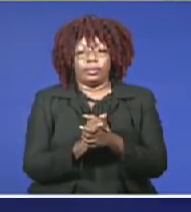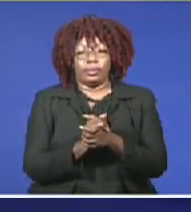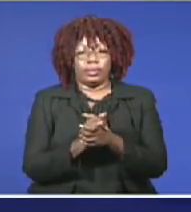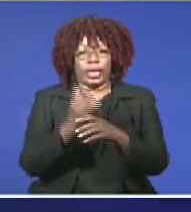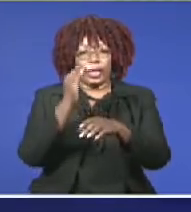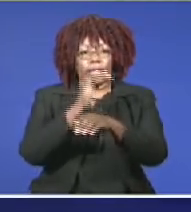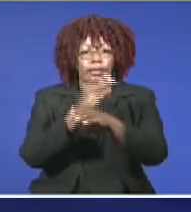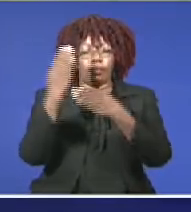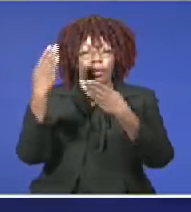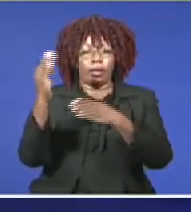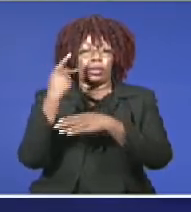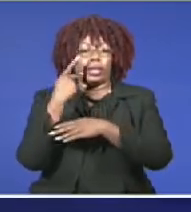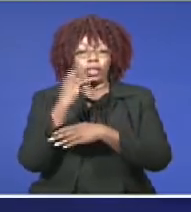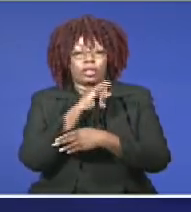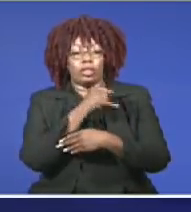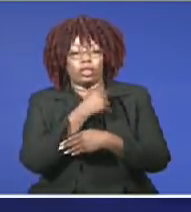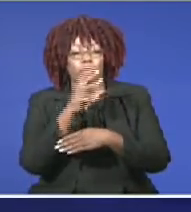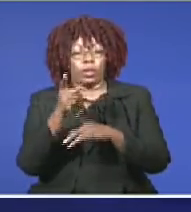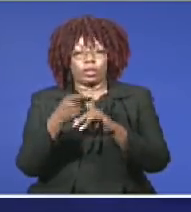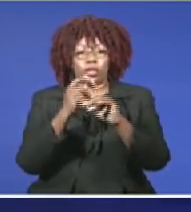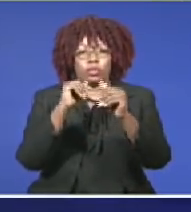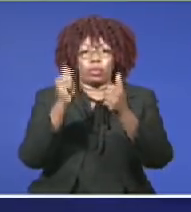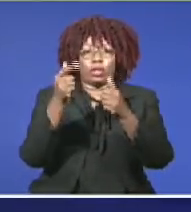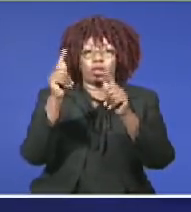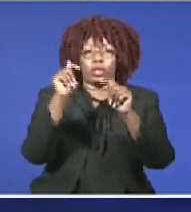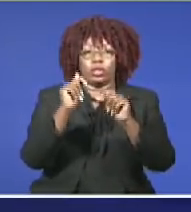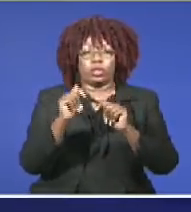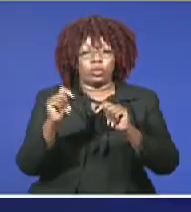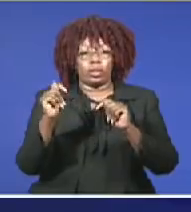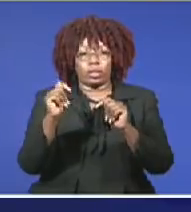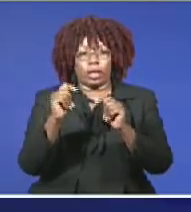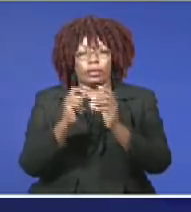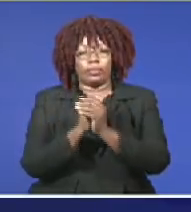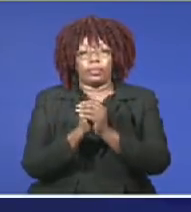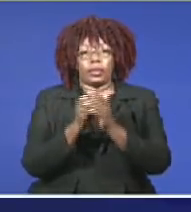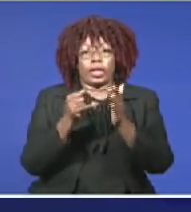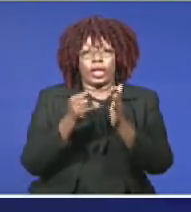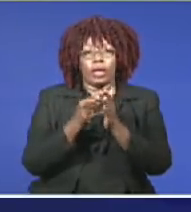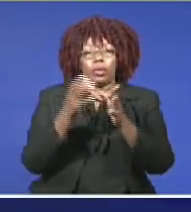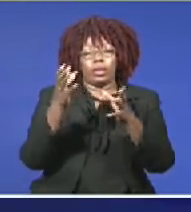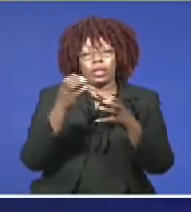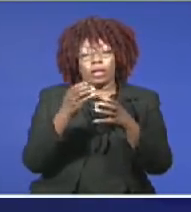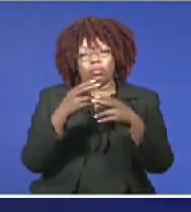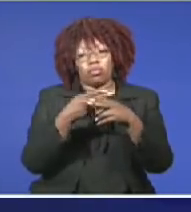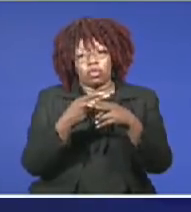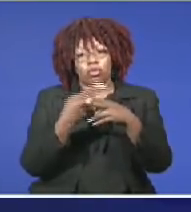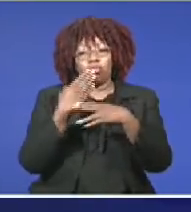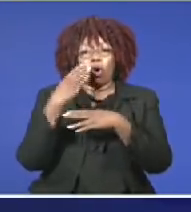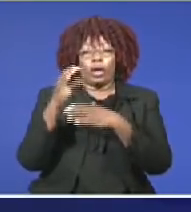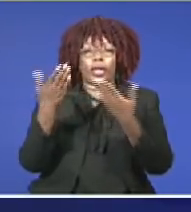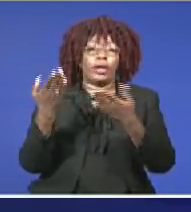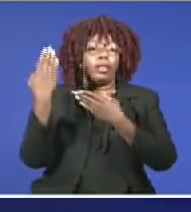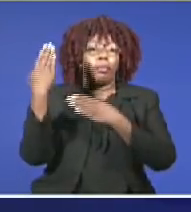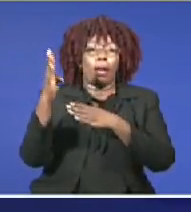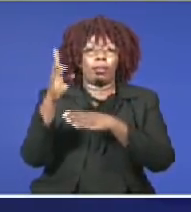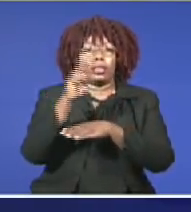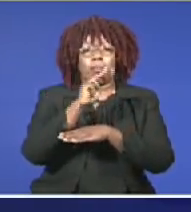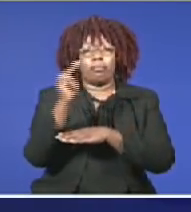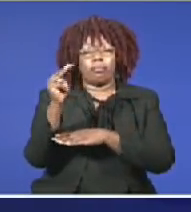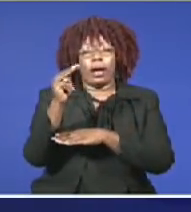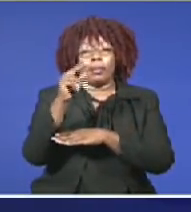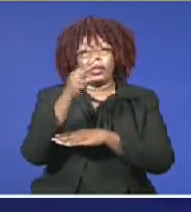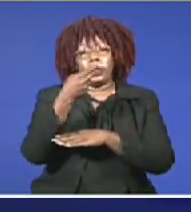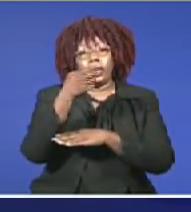Good evening, Bahamas. I'm Kelsey Johnson. Welcome to Sports Tuesday. It's about to get a little hotter in the Bahamas. The Miami Heat